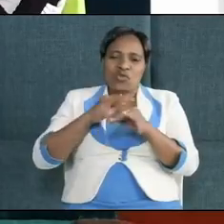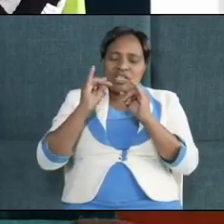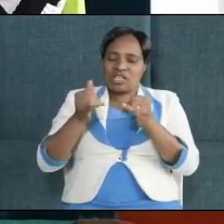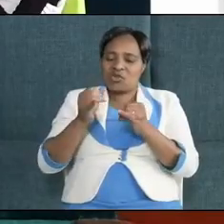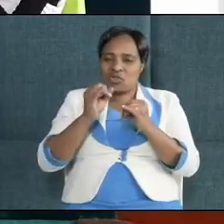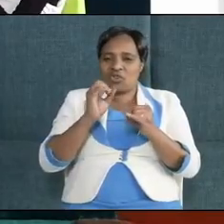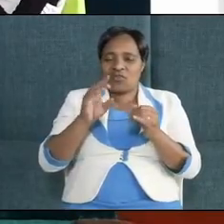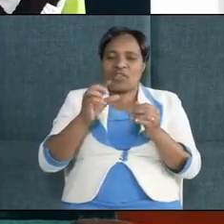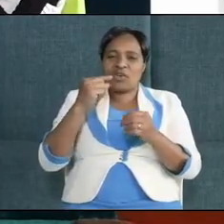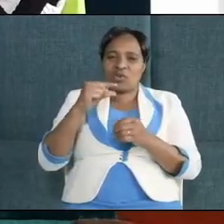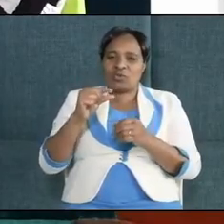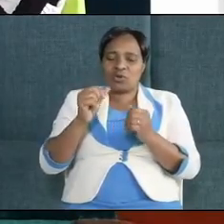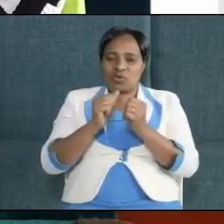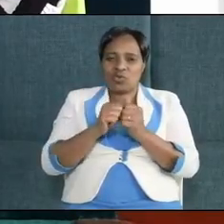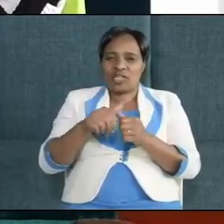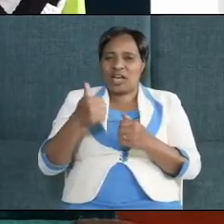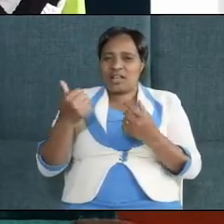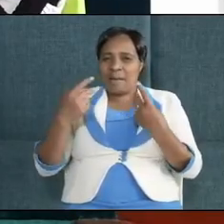the Jews.